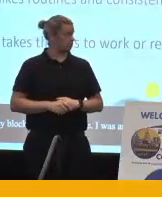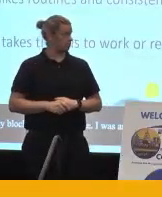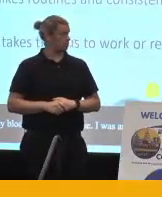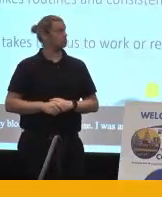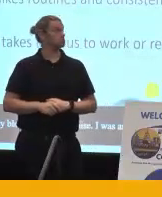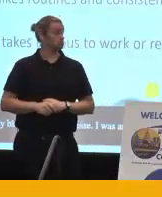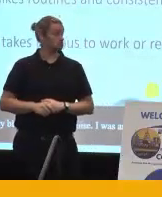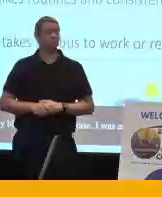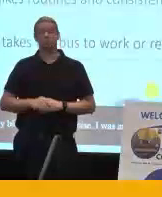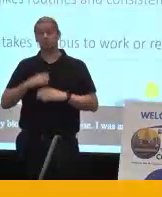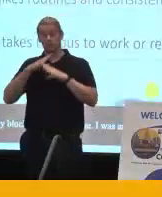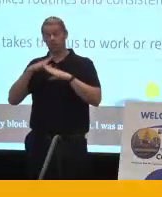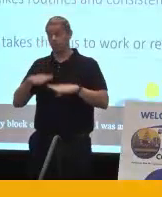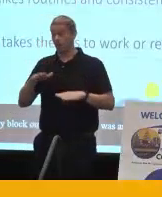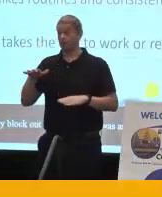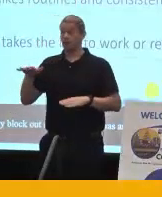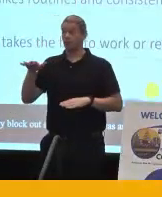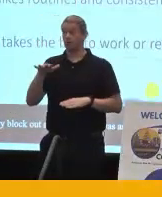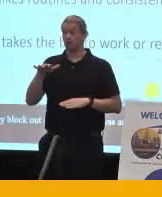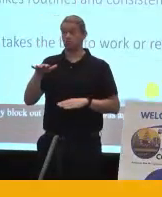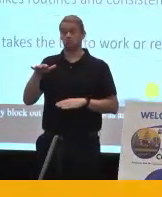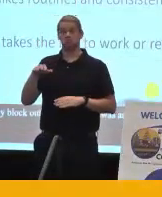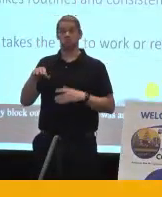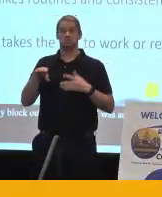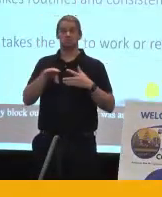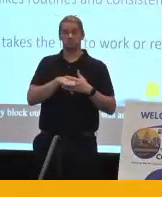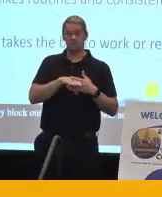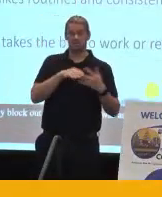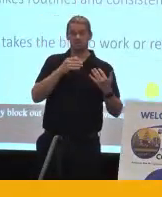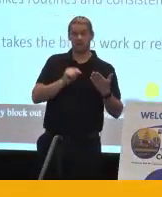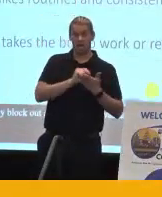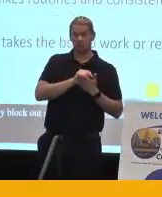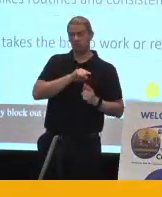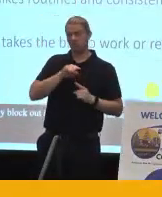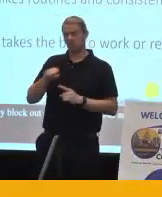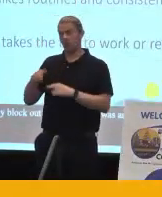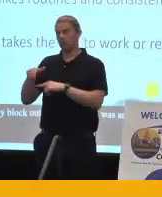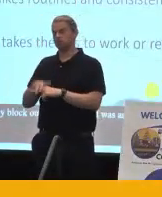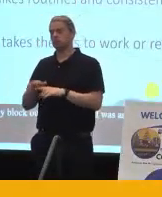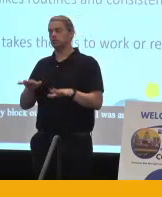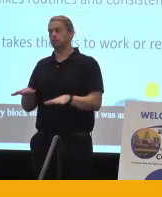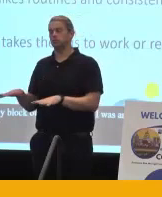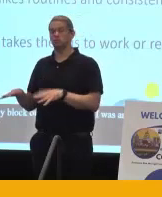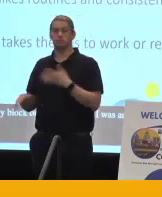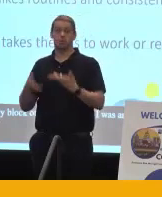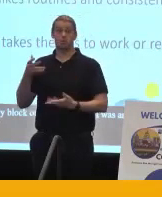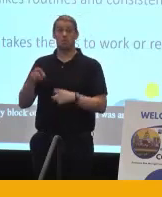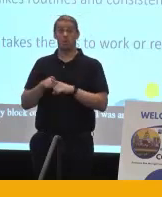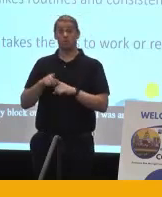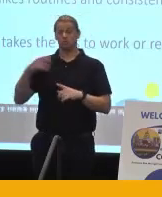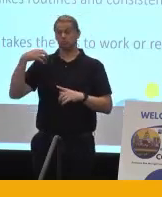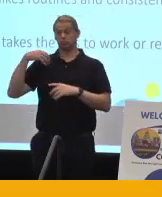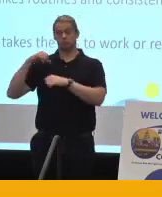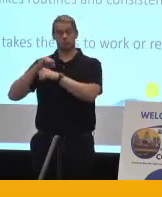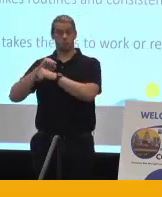Yep, so maybe a quiet area where he can go and have breaks. So maybe Casper has a job coach, and establishes, that